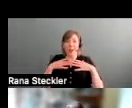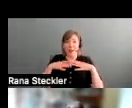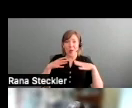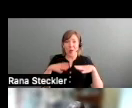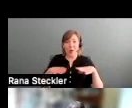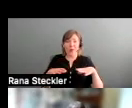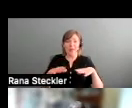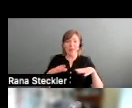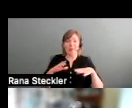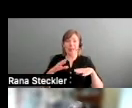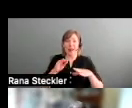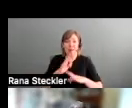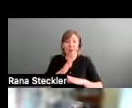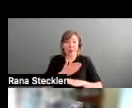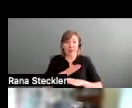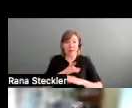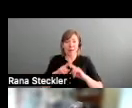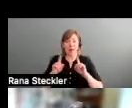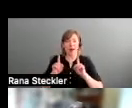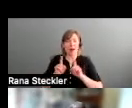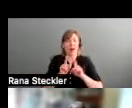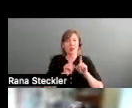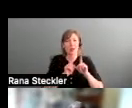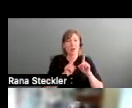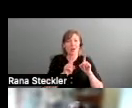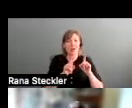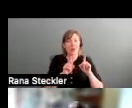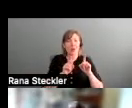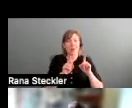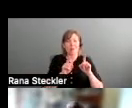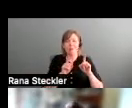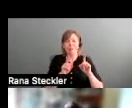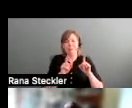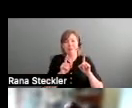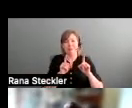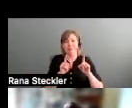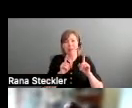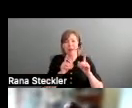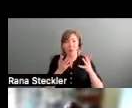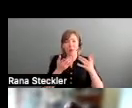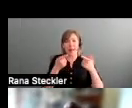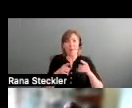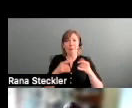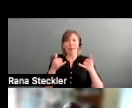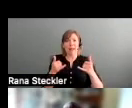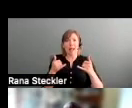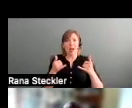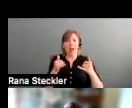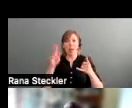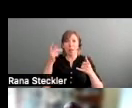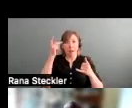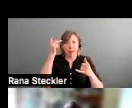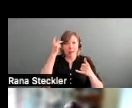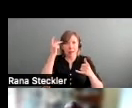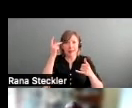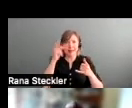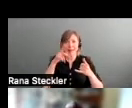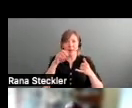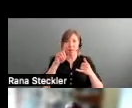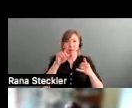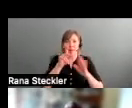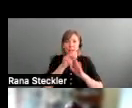fashion and music, but also, you know, in terms of what's happening now, in terms of the policies